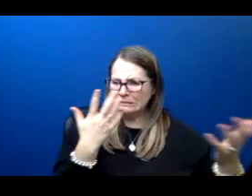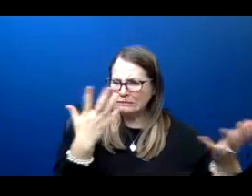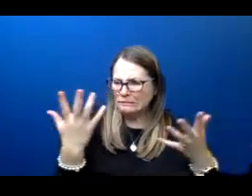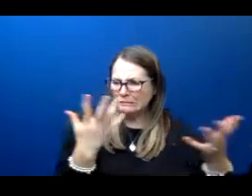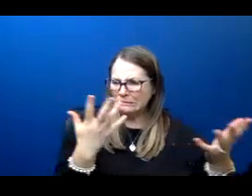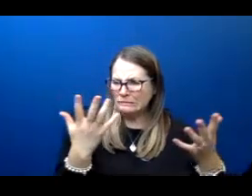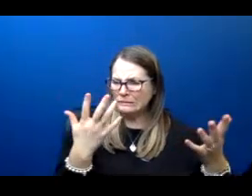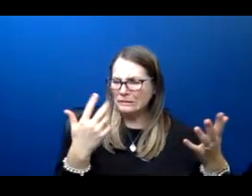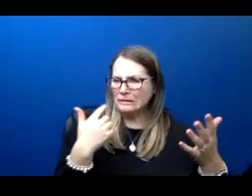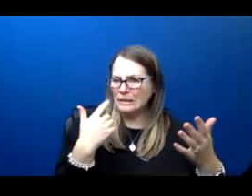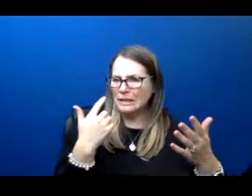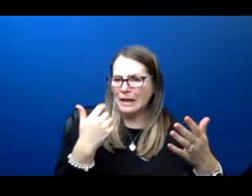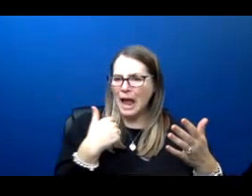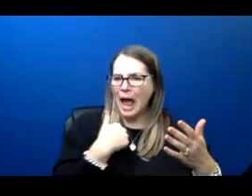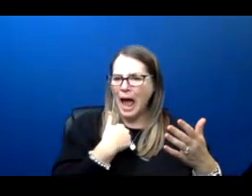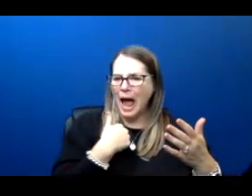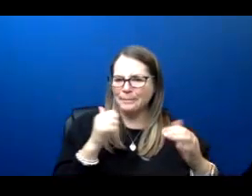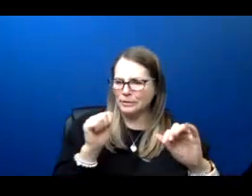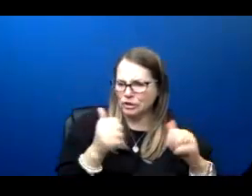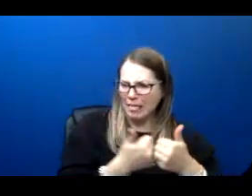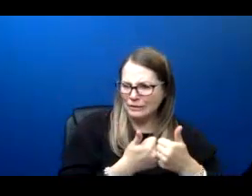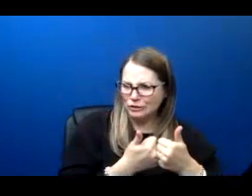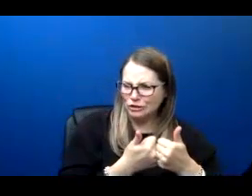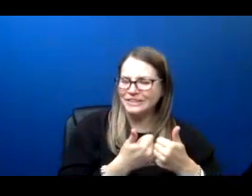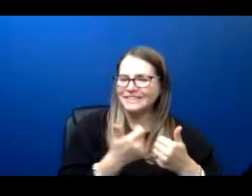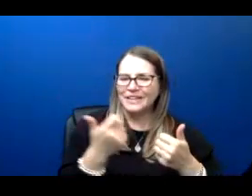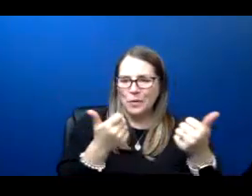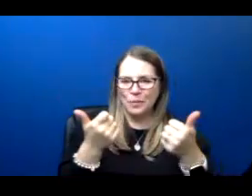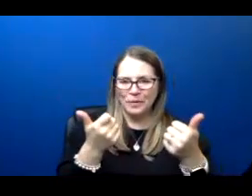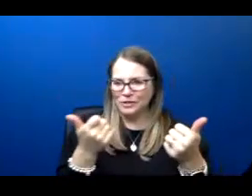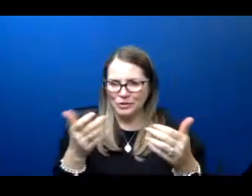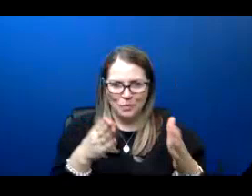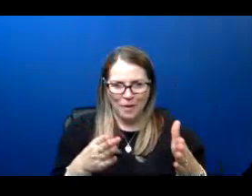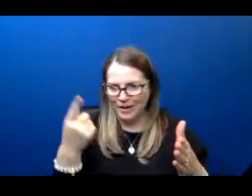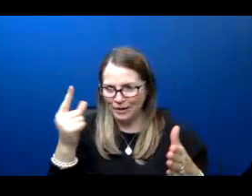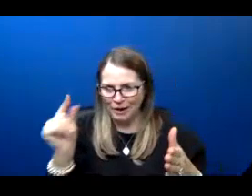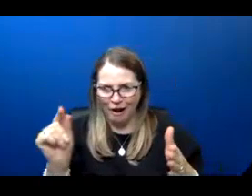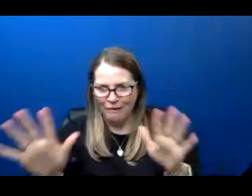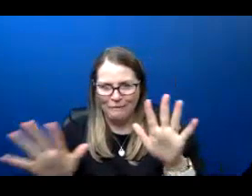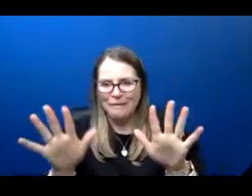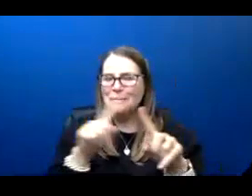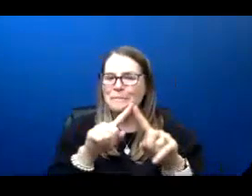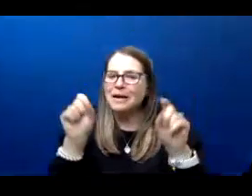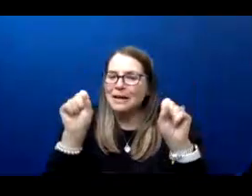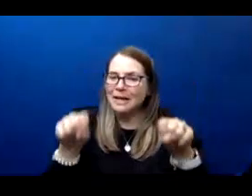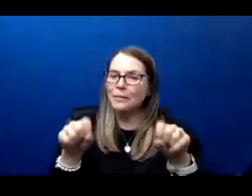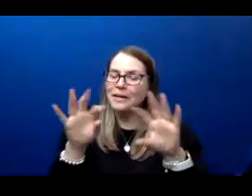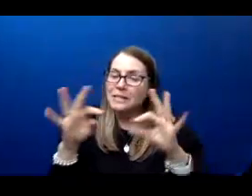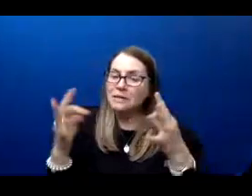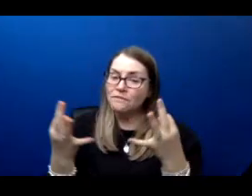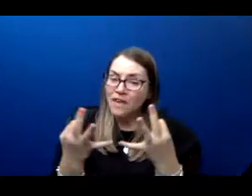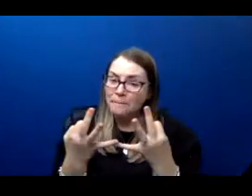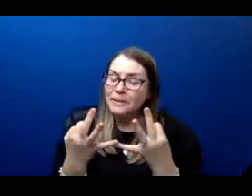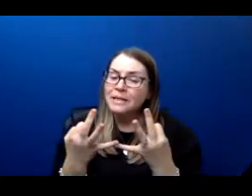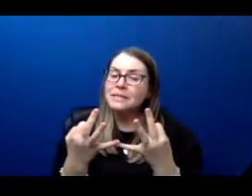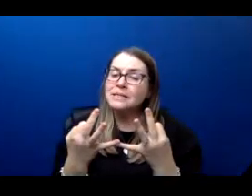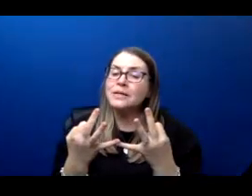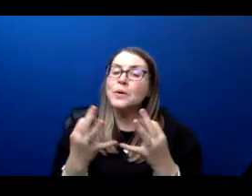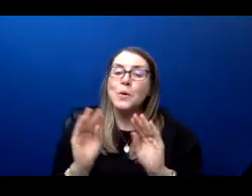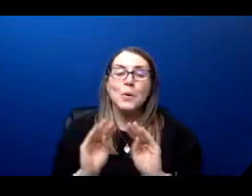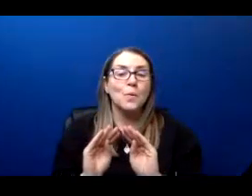not directionally challenged, how far this might be if we could, maybe get some families who